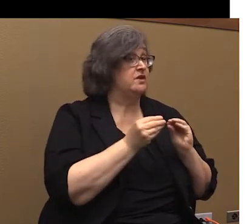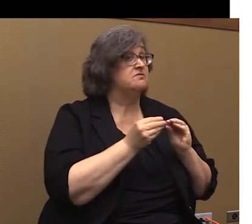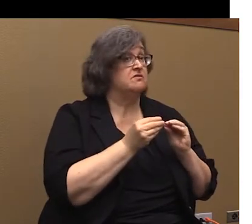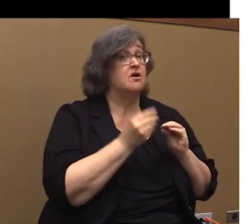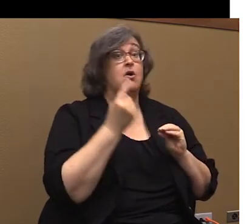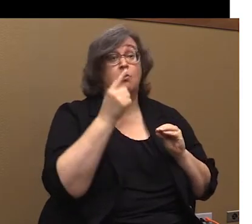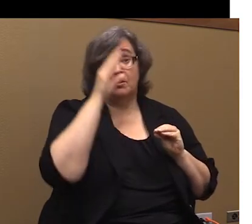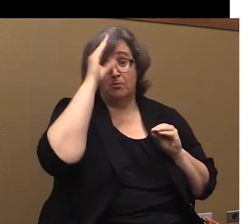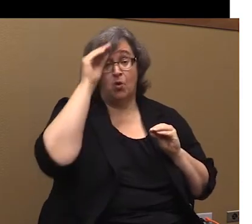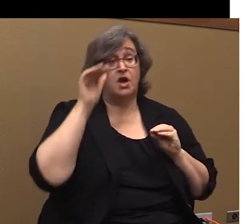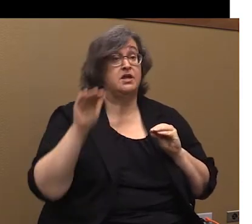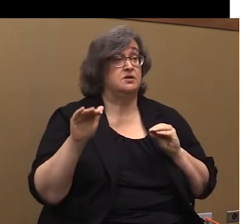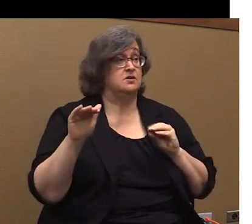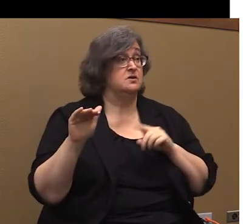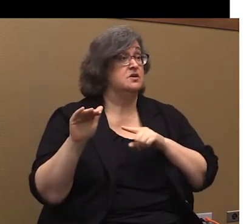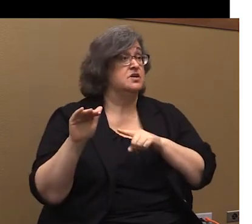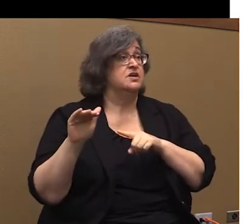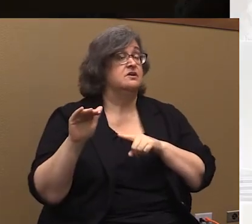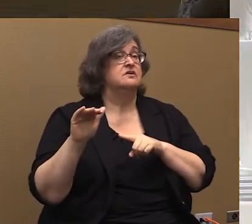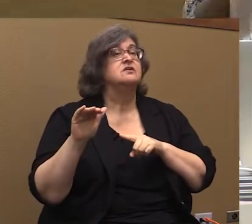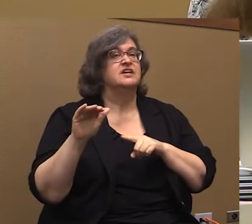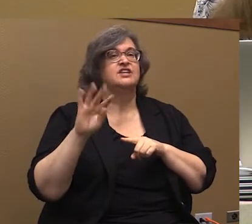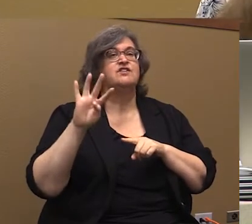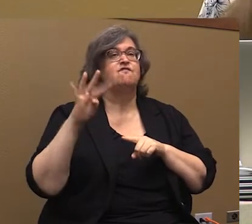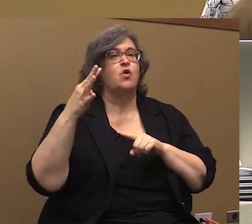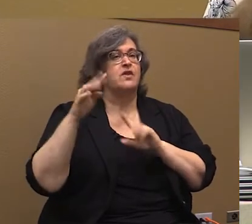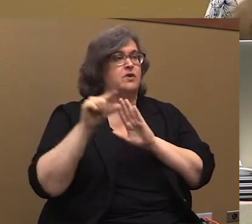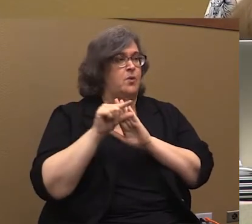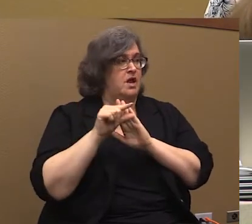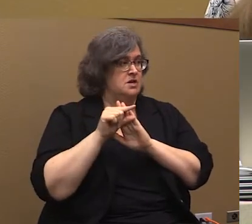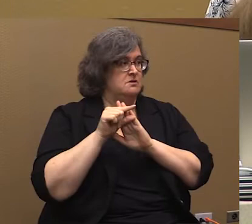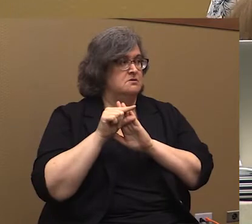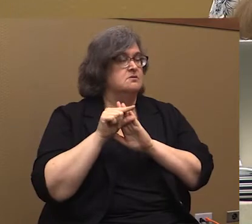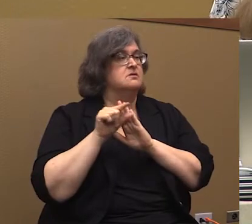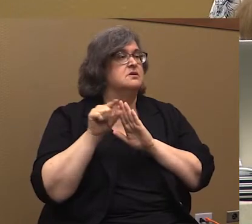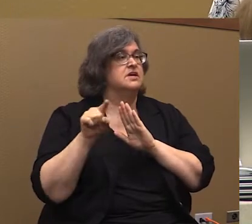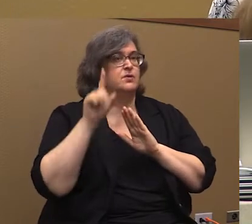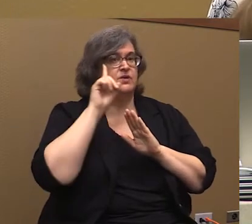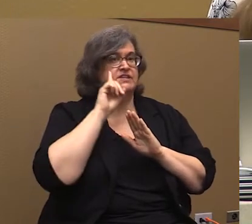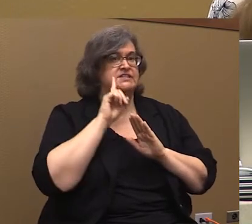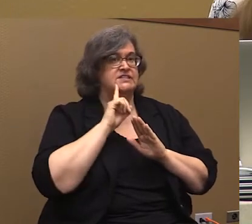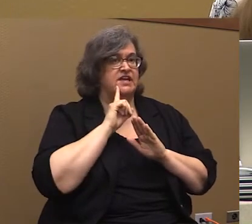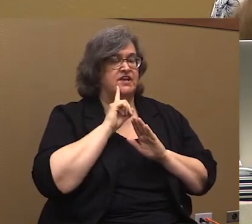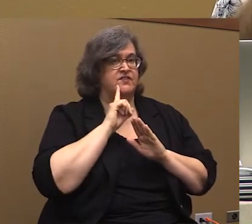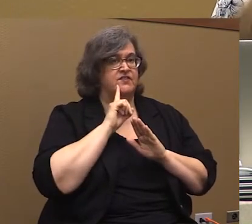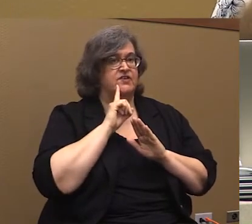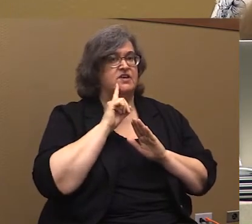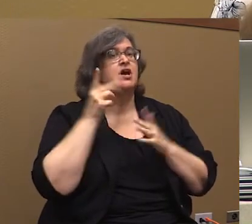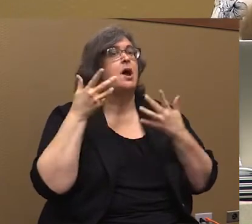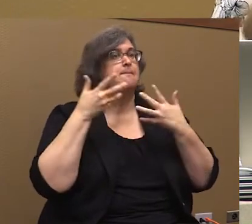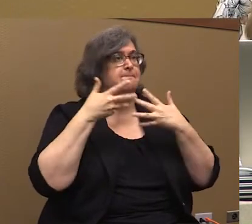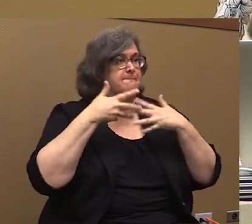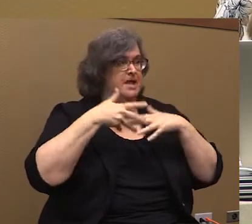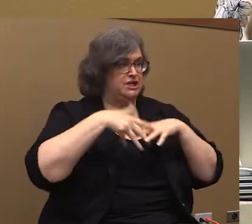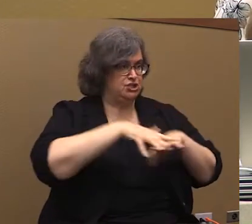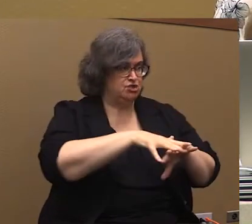story of a boy who was a fourth grader, and he was deaf, and